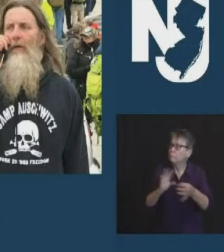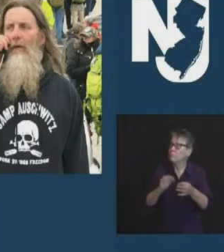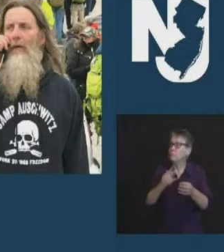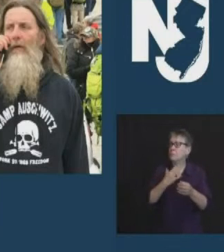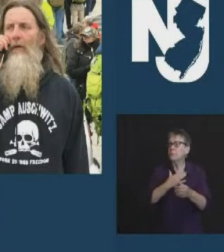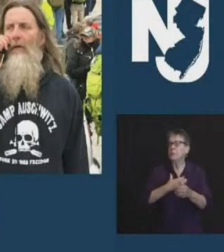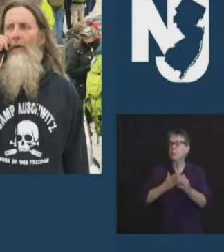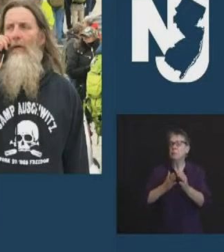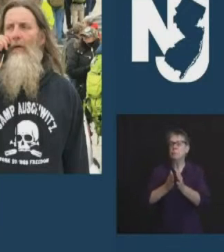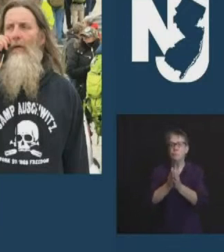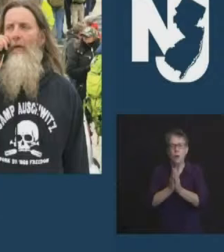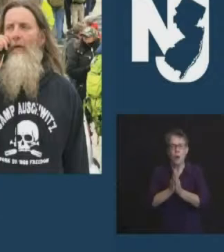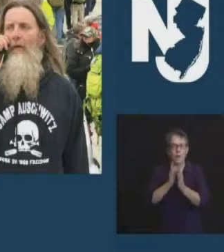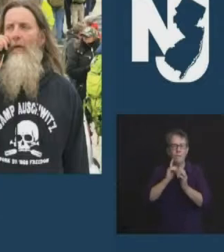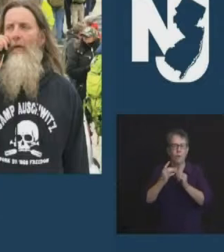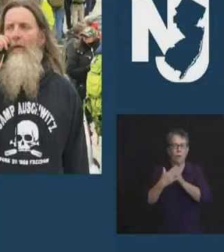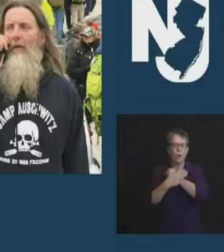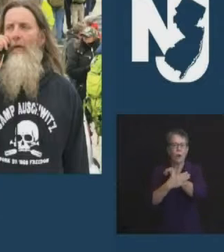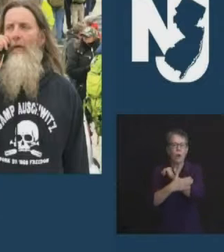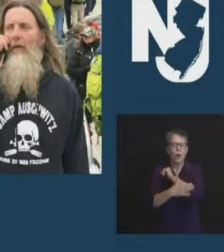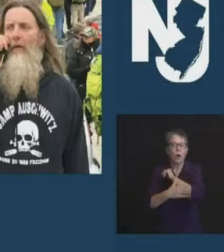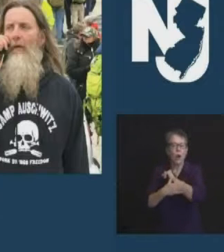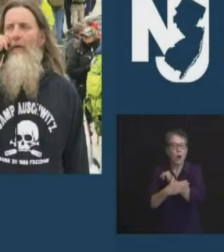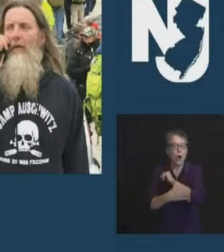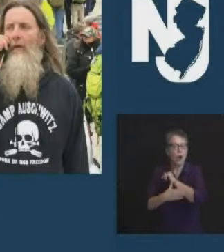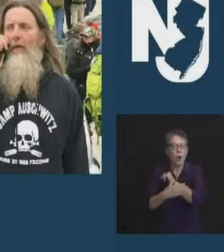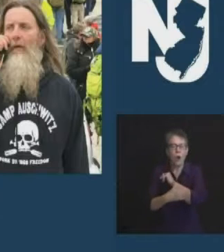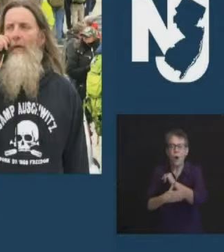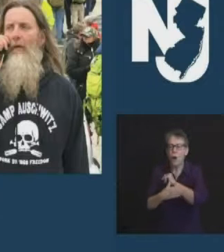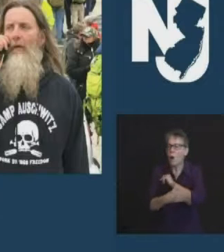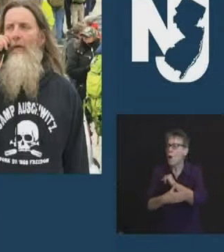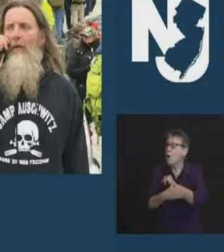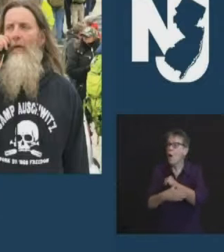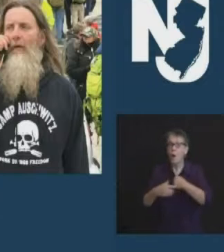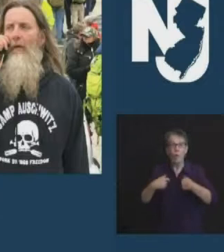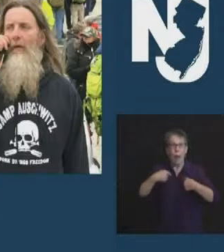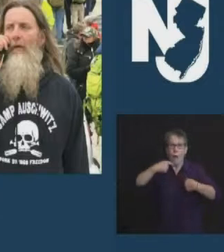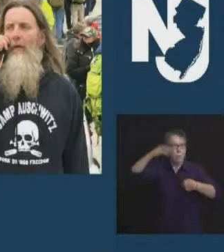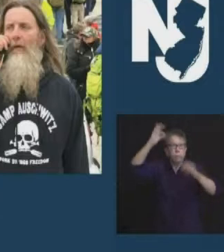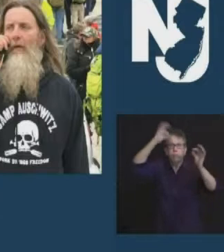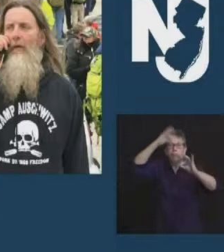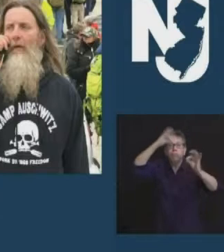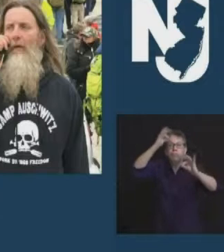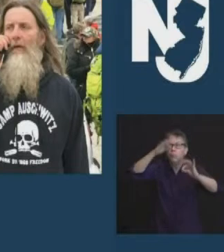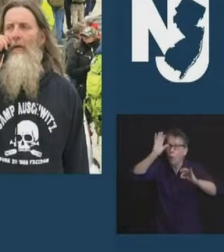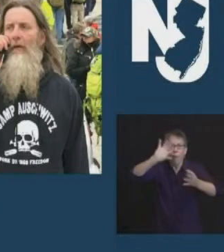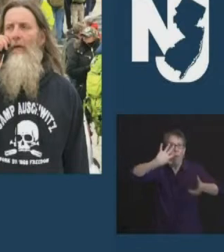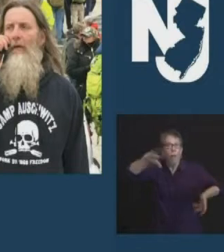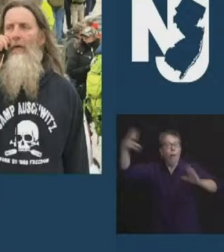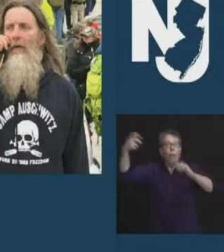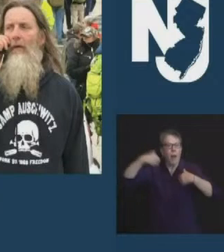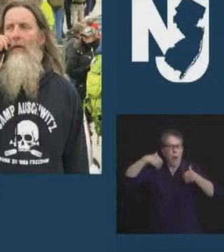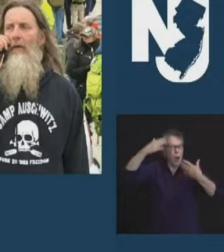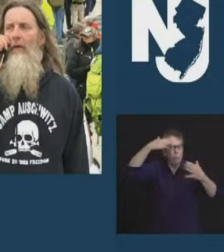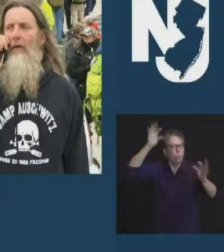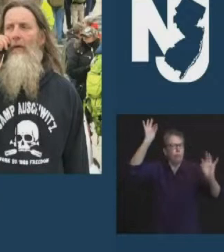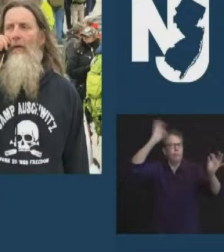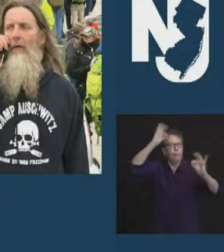about to happen, but that's indeed what did happen. So keep our country, keep Brian Sicknick's